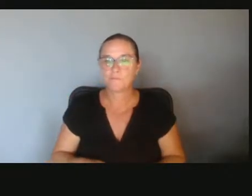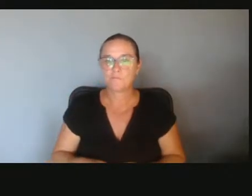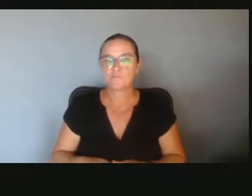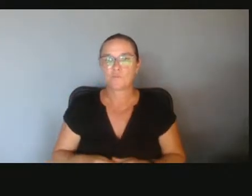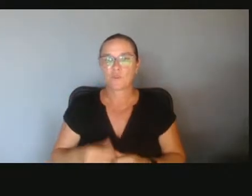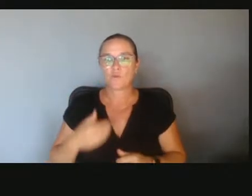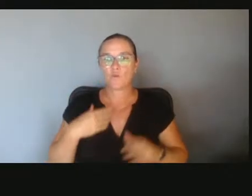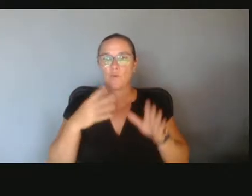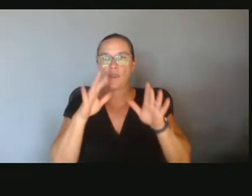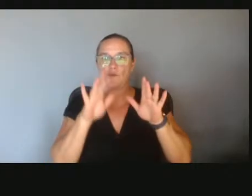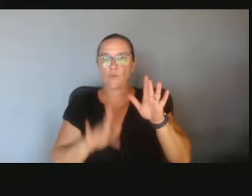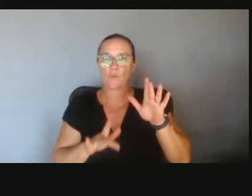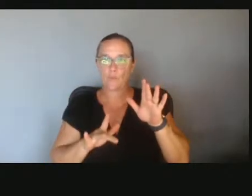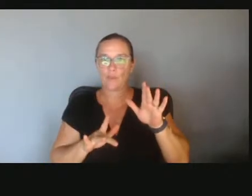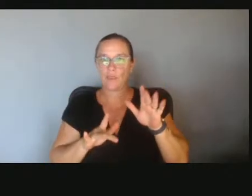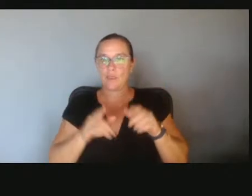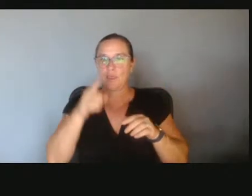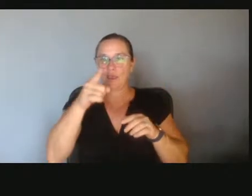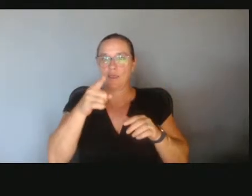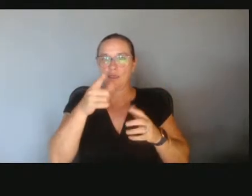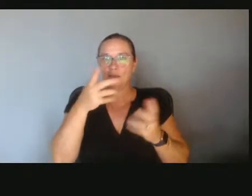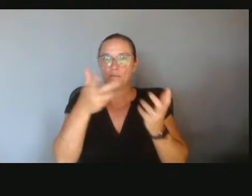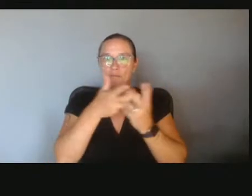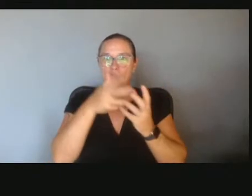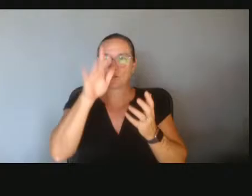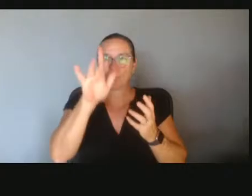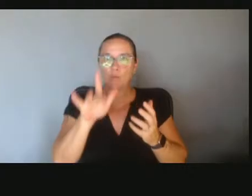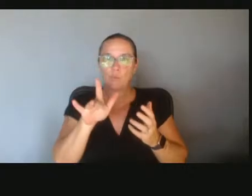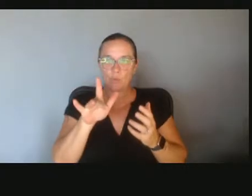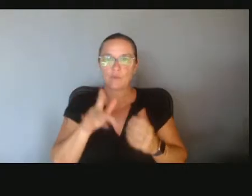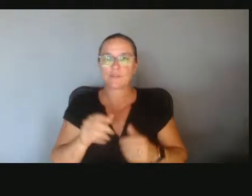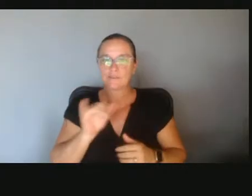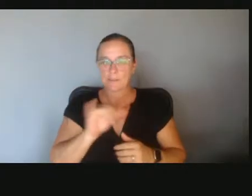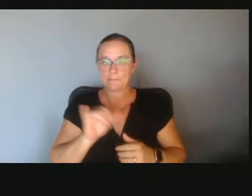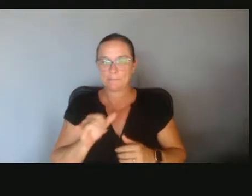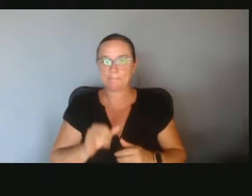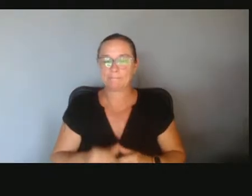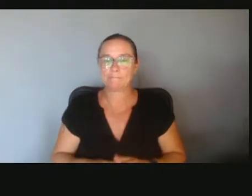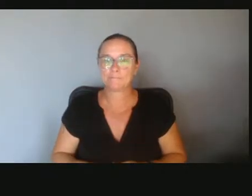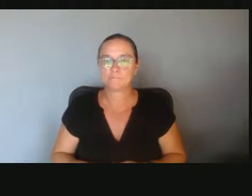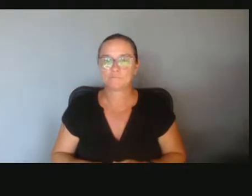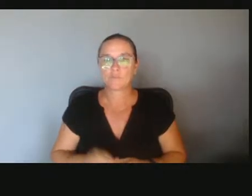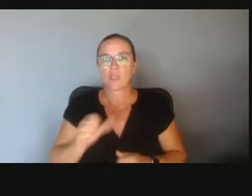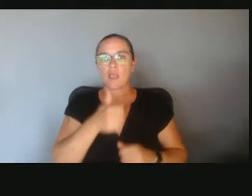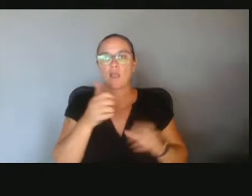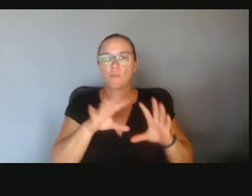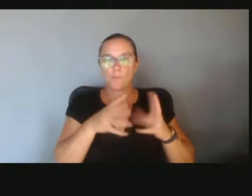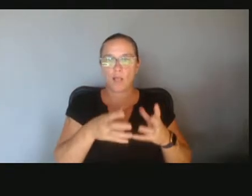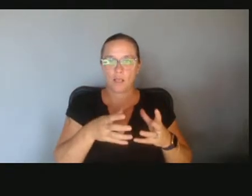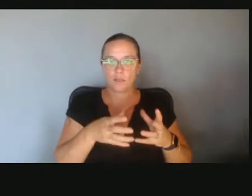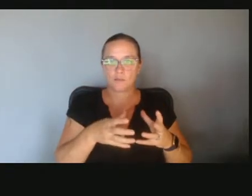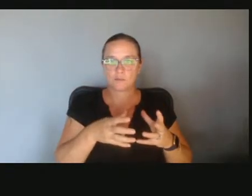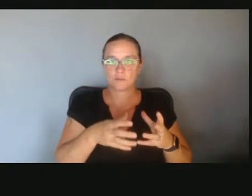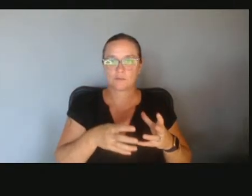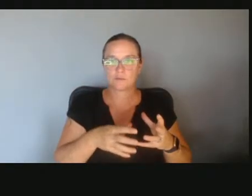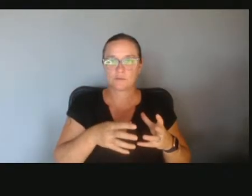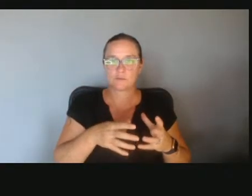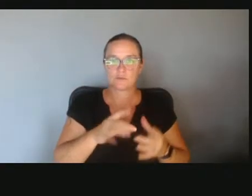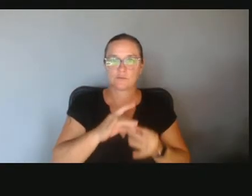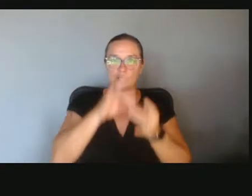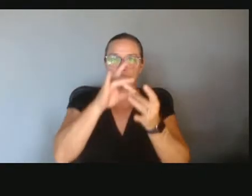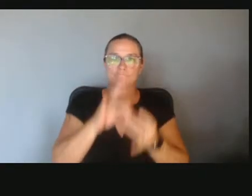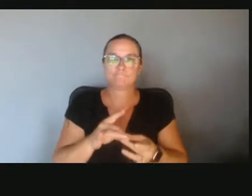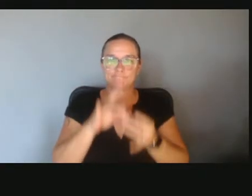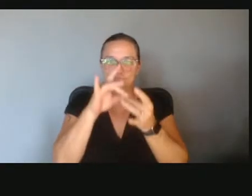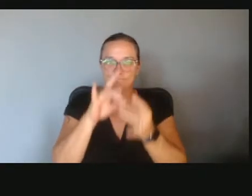gap right in there. There's our lull and earthquake counts. There's another pulse right in here, corresponds to that